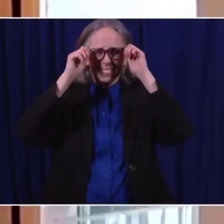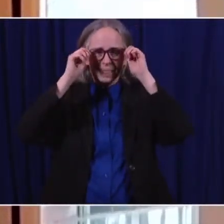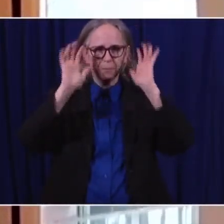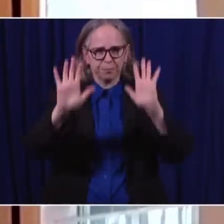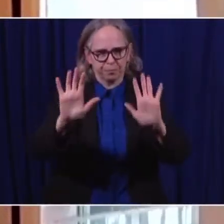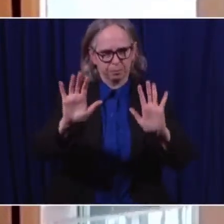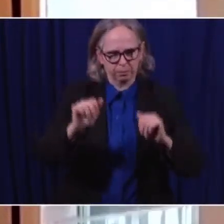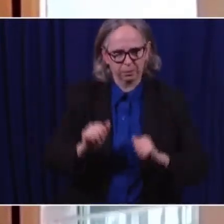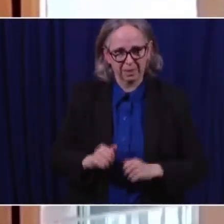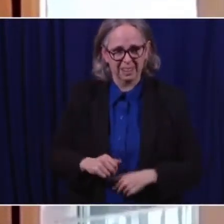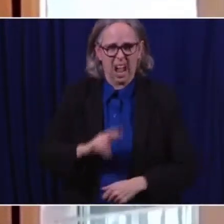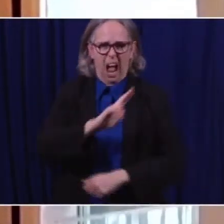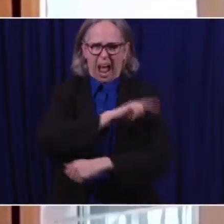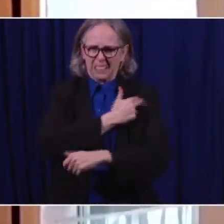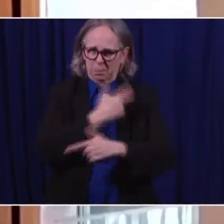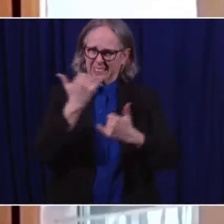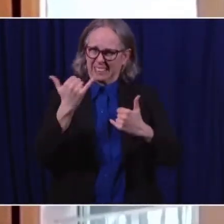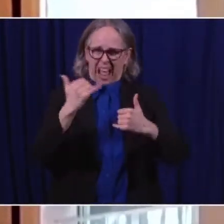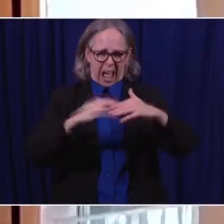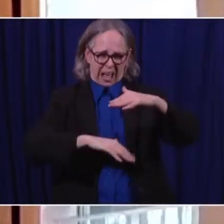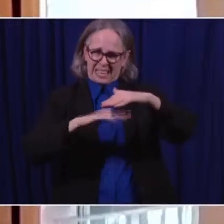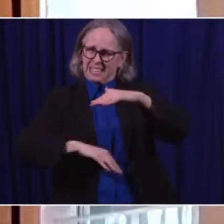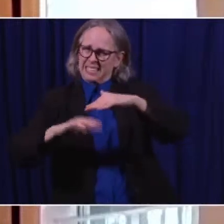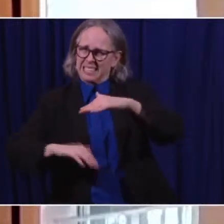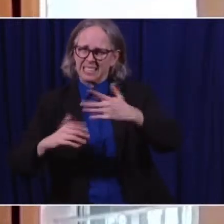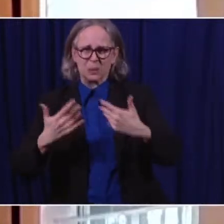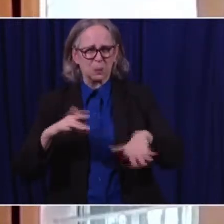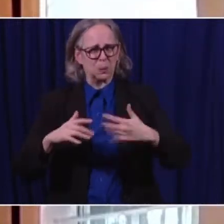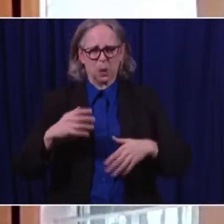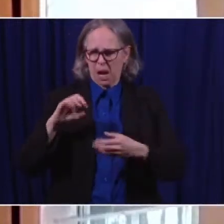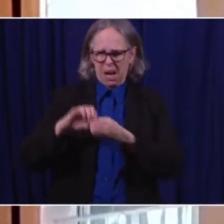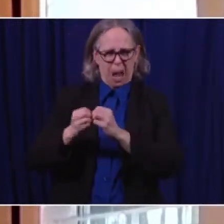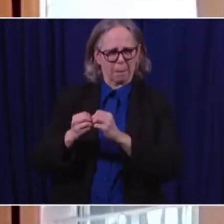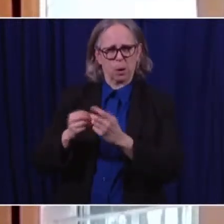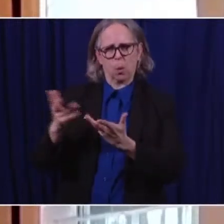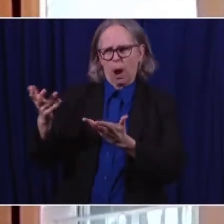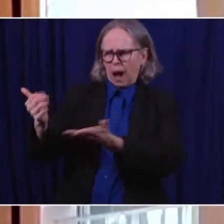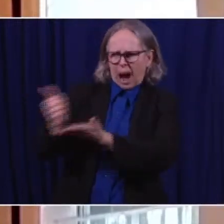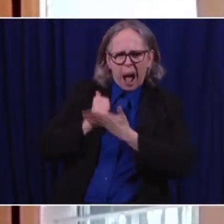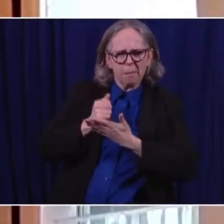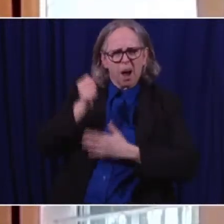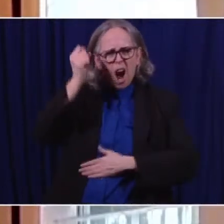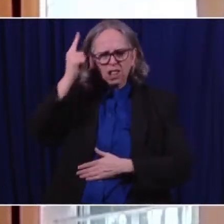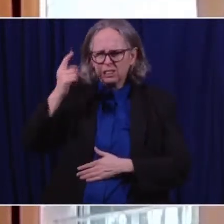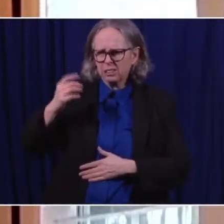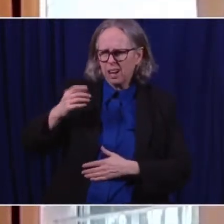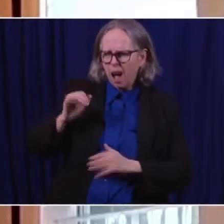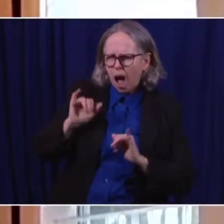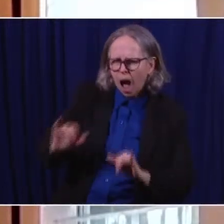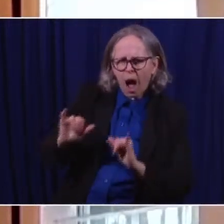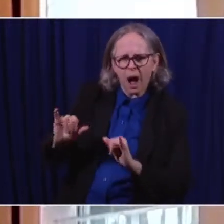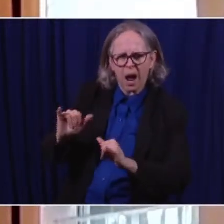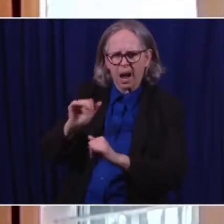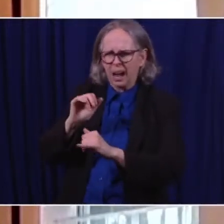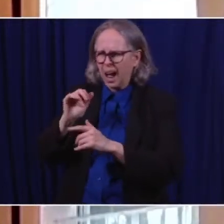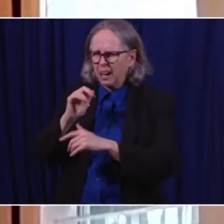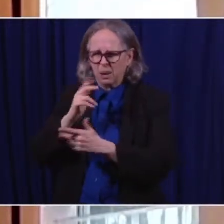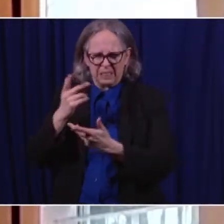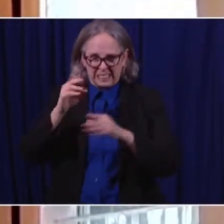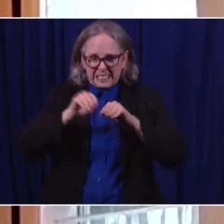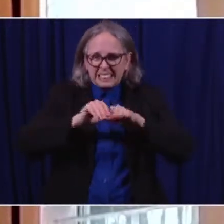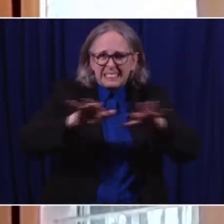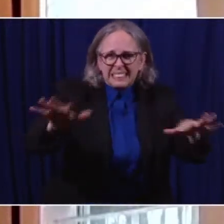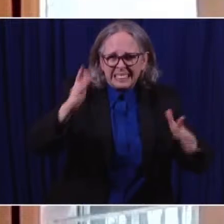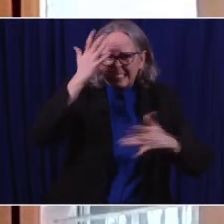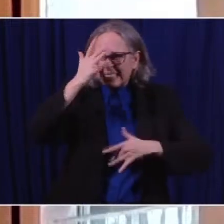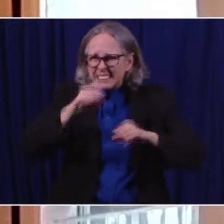state really is one of our most reliable indicators of how severe COVID is at that time.